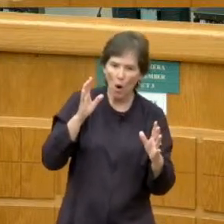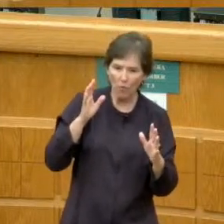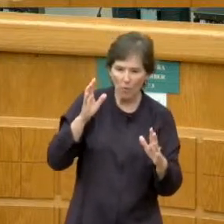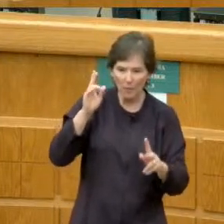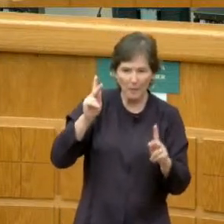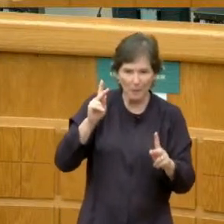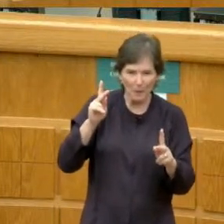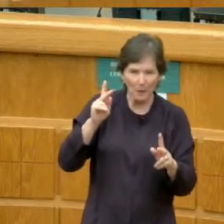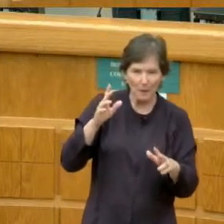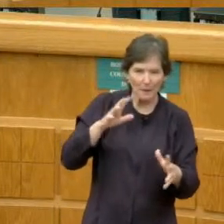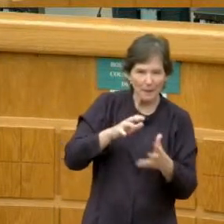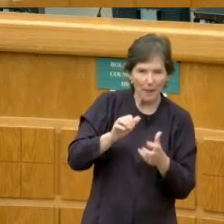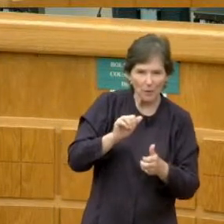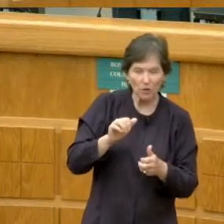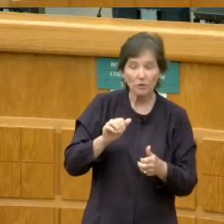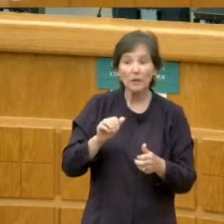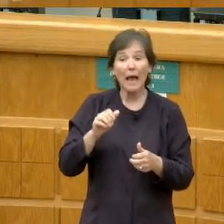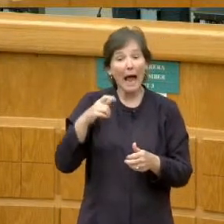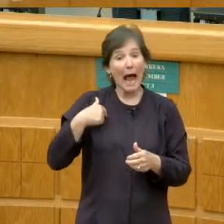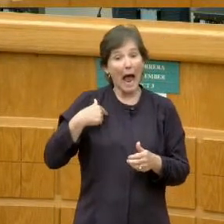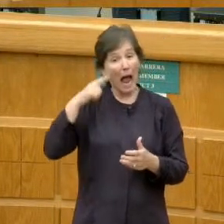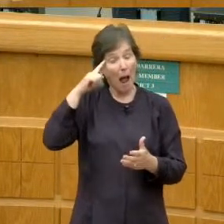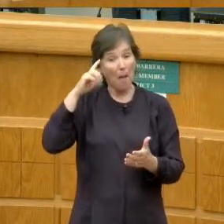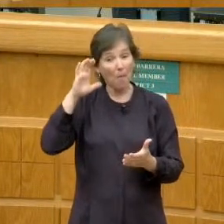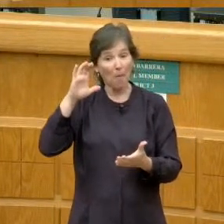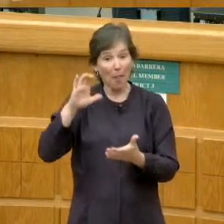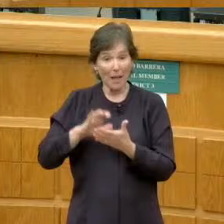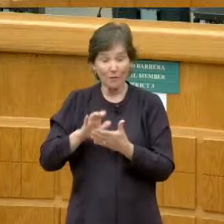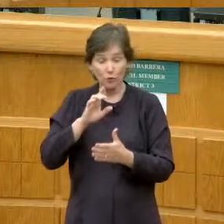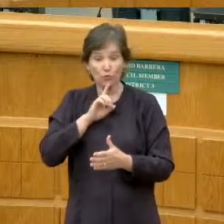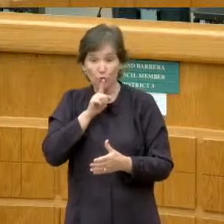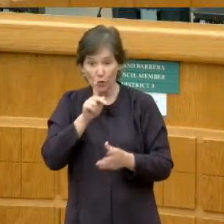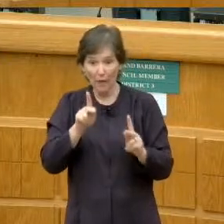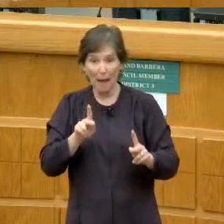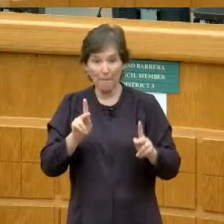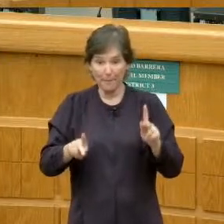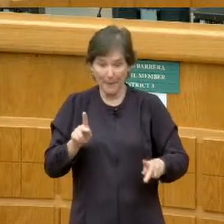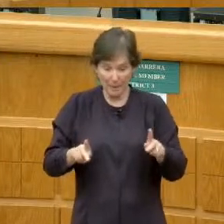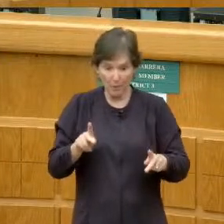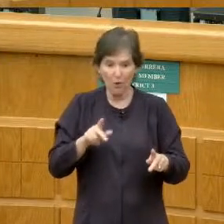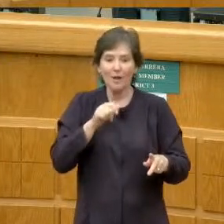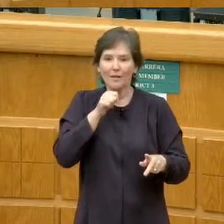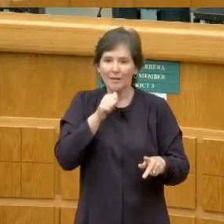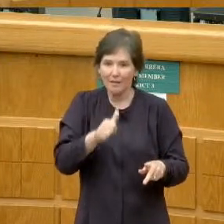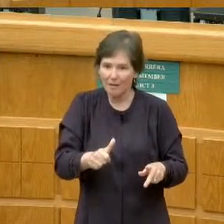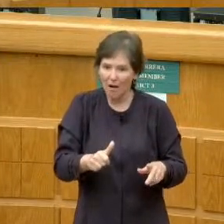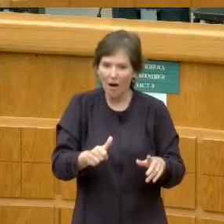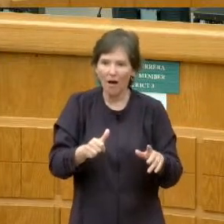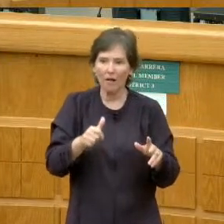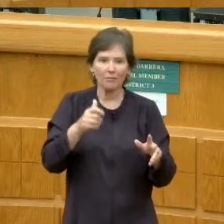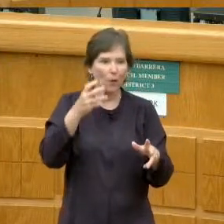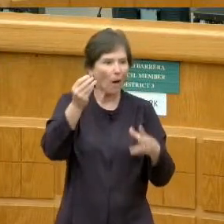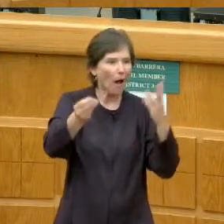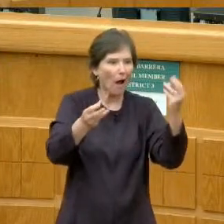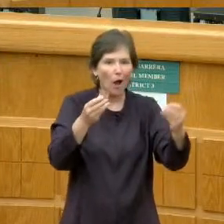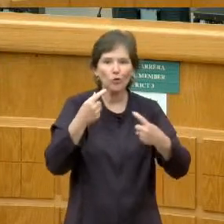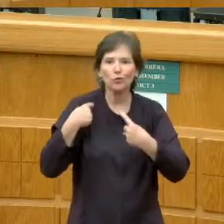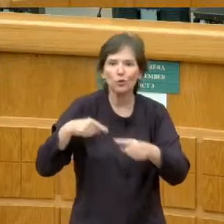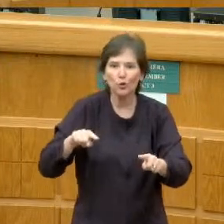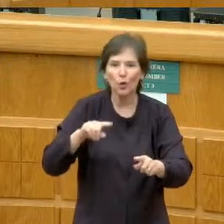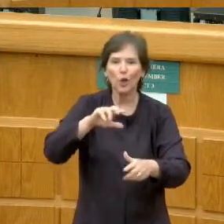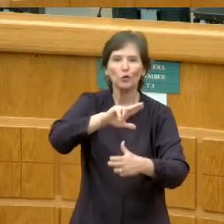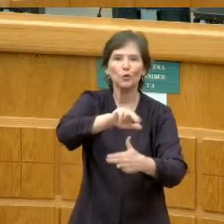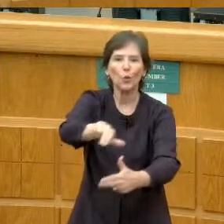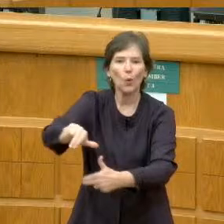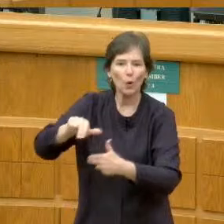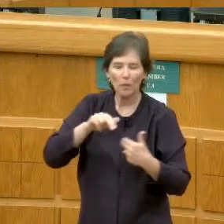took no unnecessary risks. You stayed off the roads, you stayed off the water, and you stayed off the beaches where there was tremendous